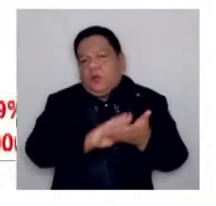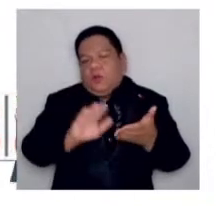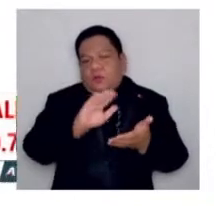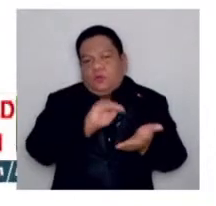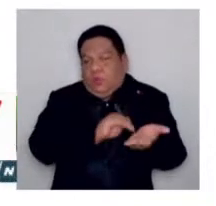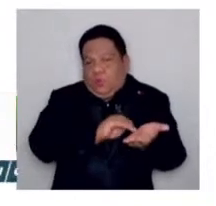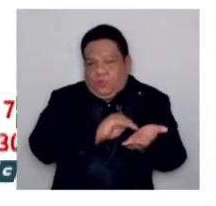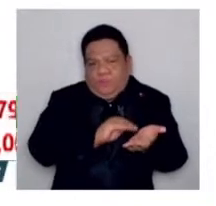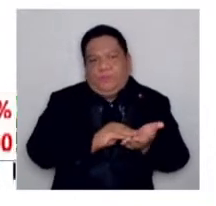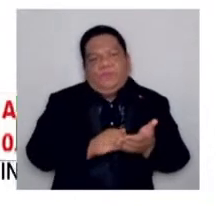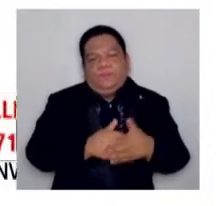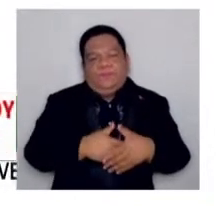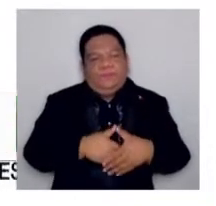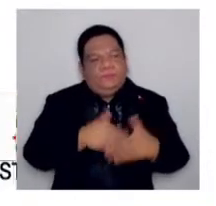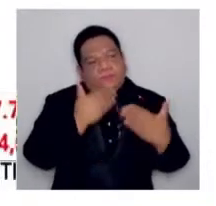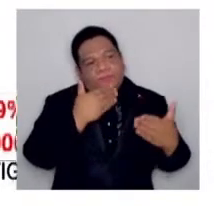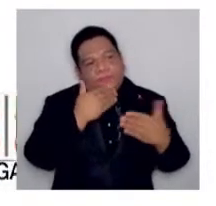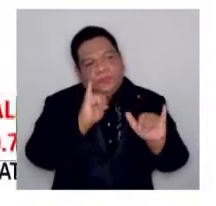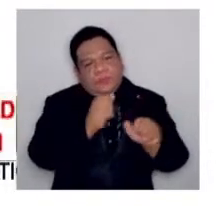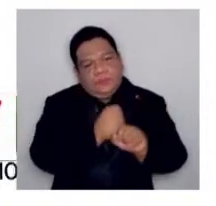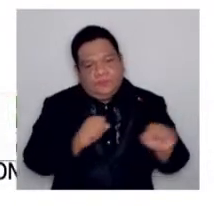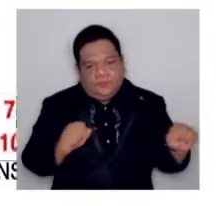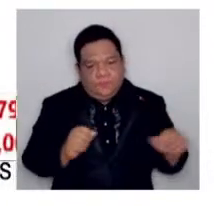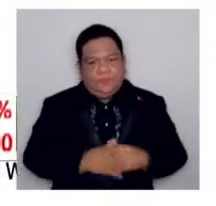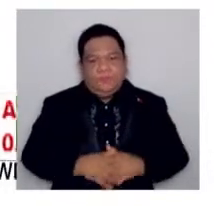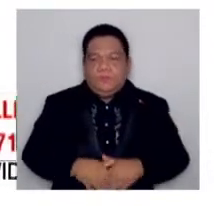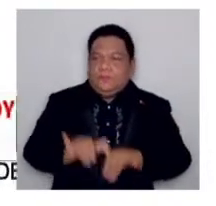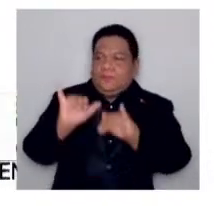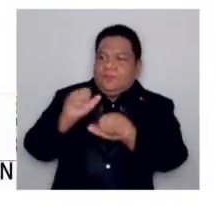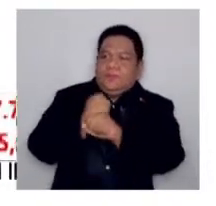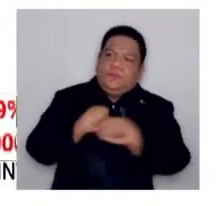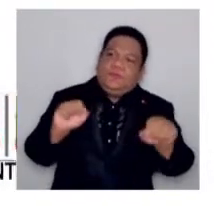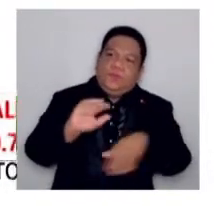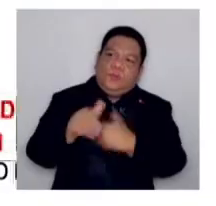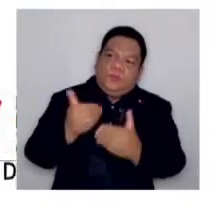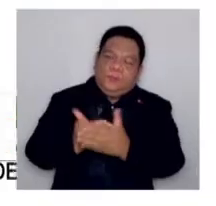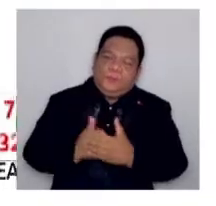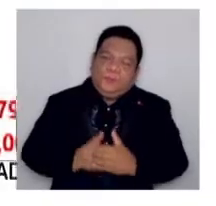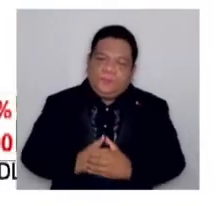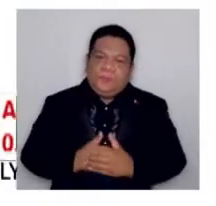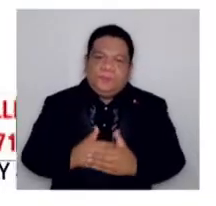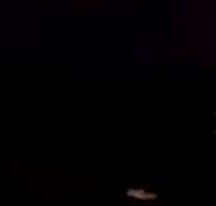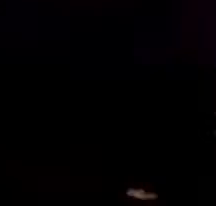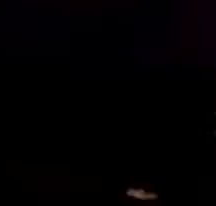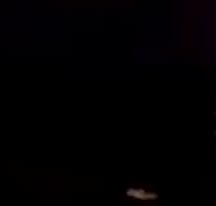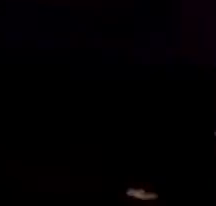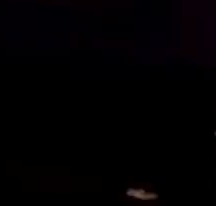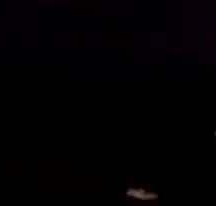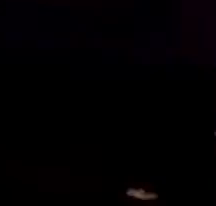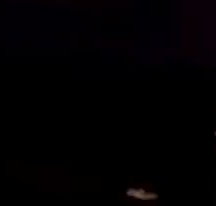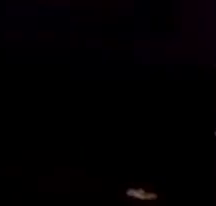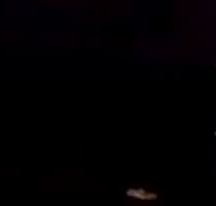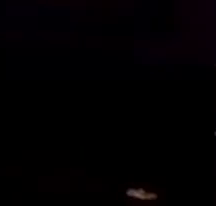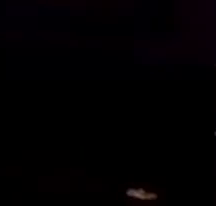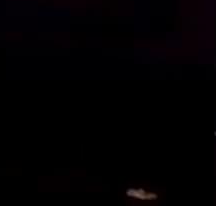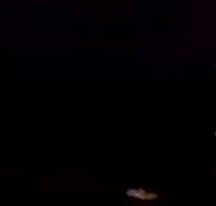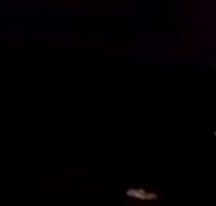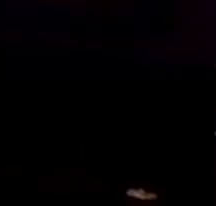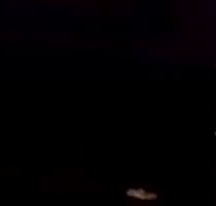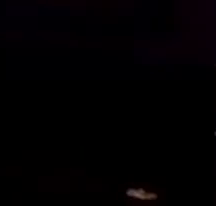all that you do. Take care and keep safe. Yeah, and stay safe, everyone. Thank you. Appreciate it. We're going to take a break now. Up